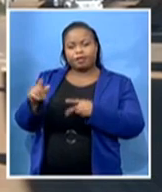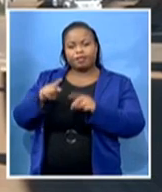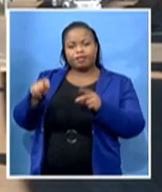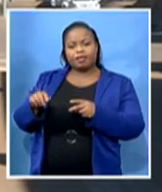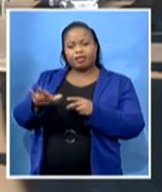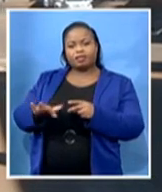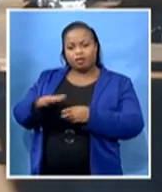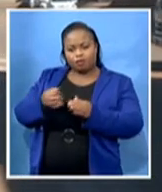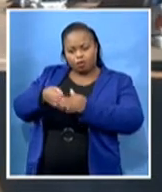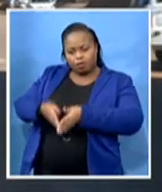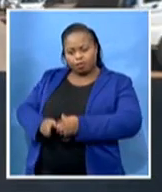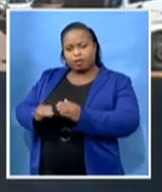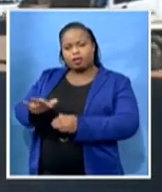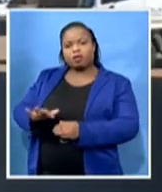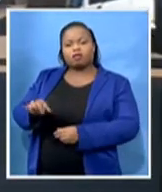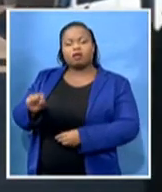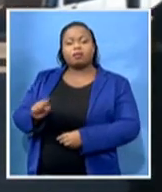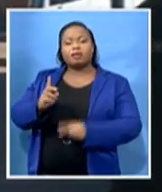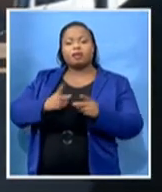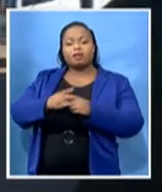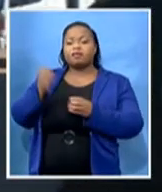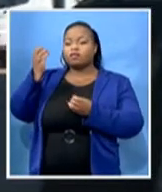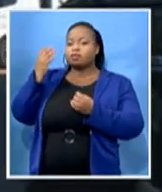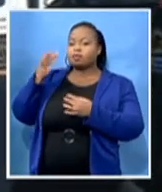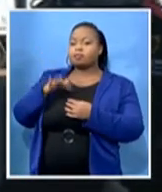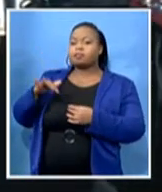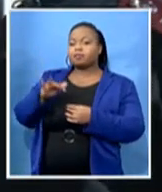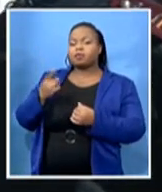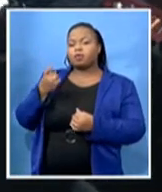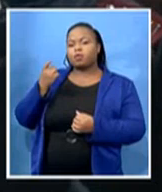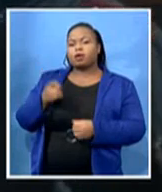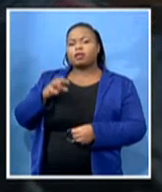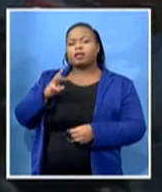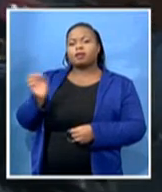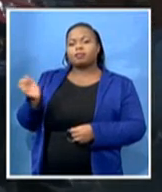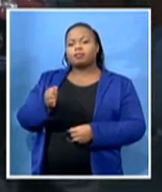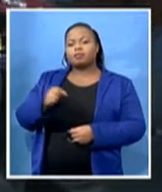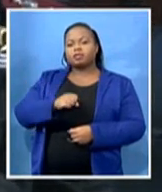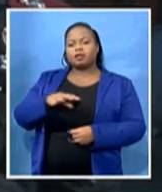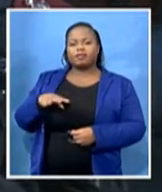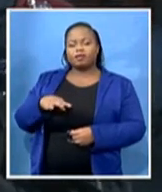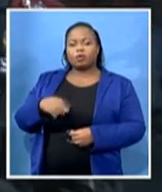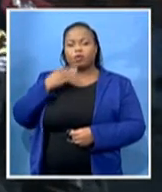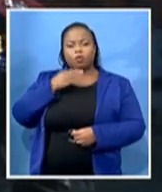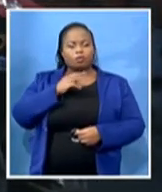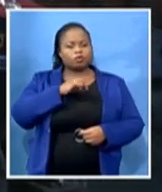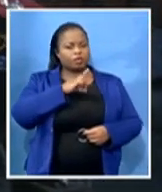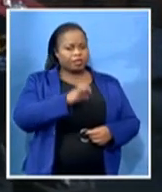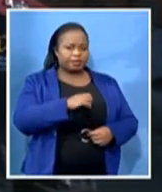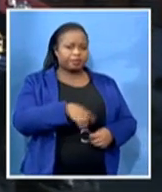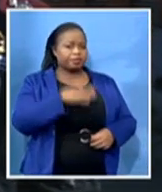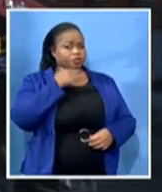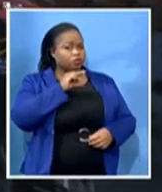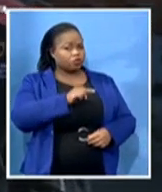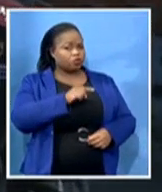feedback, I am now joined by one of the employees, Mr. Moshwete. Mr. Moshwete, you received feedback today from your